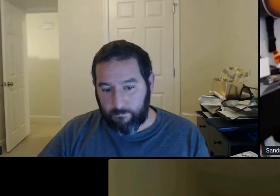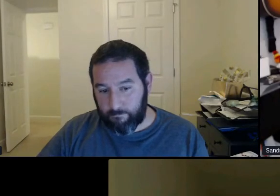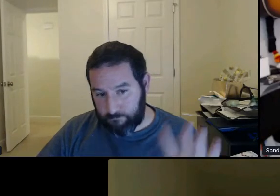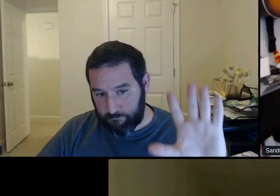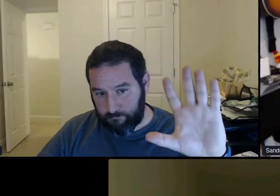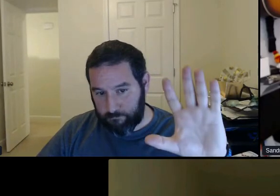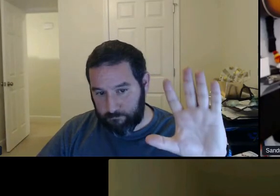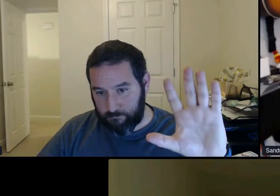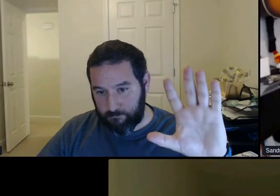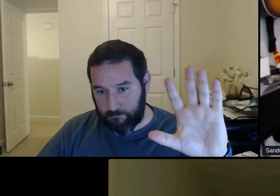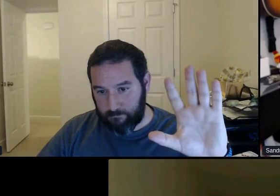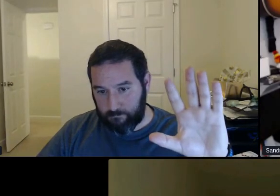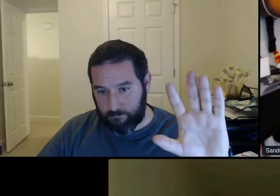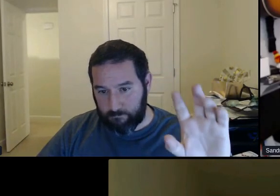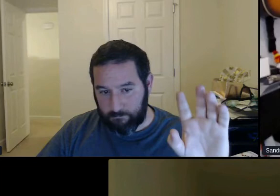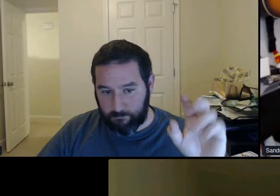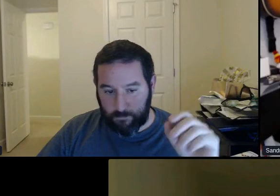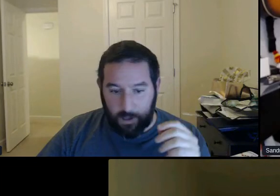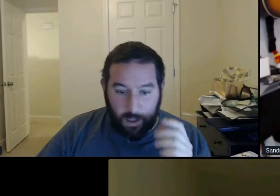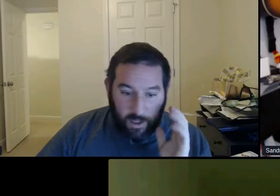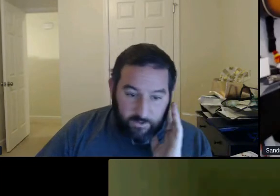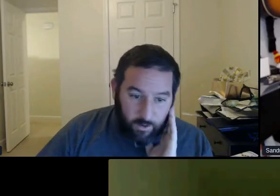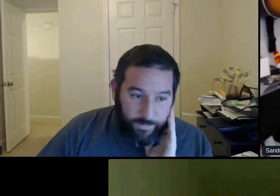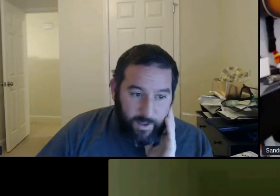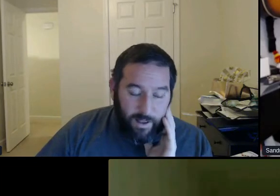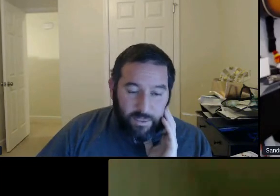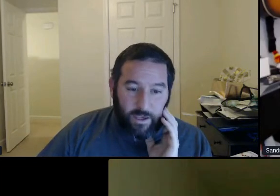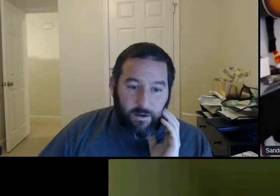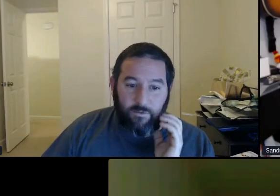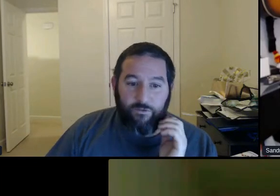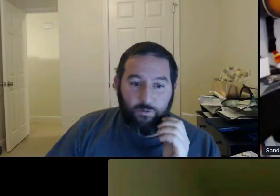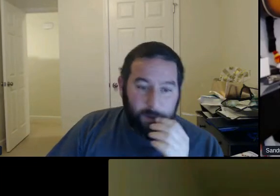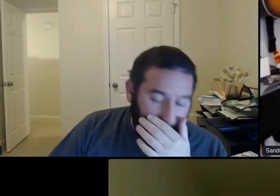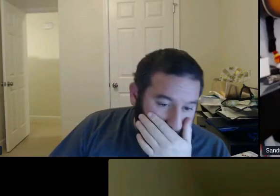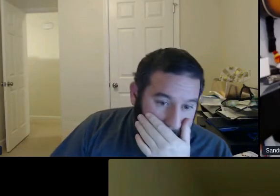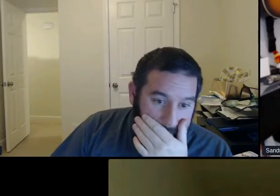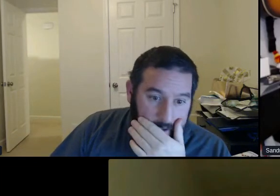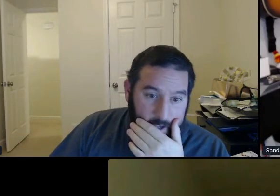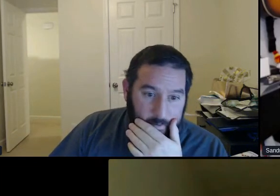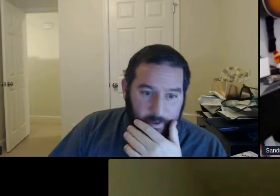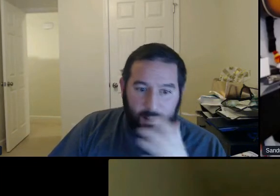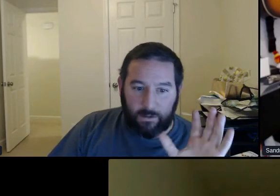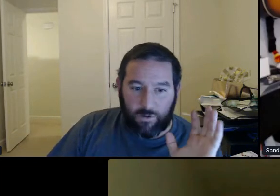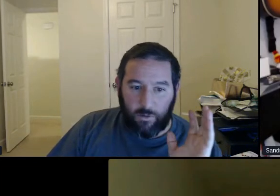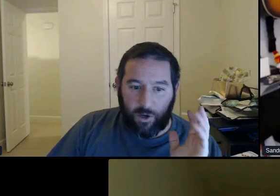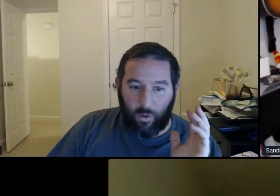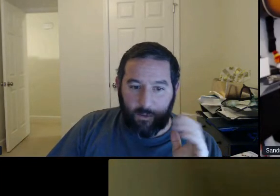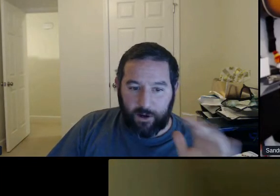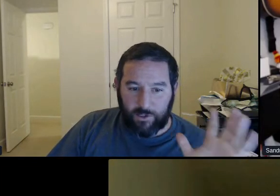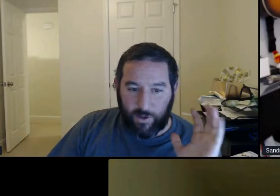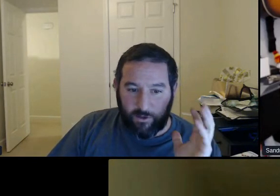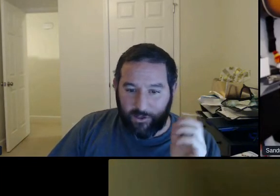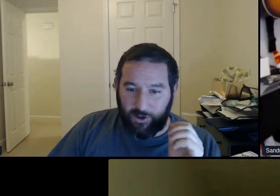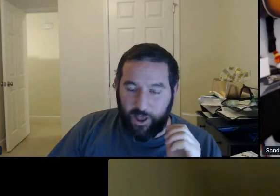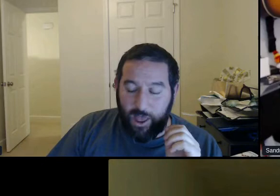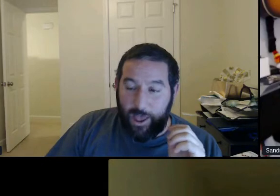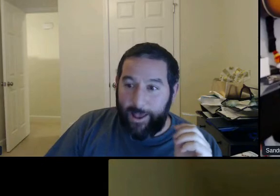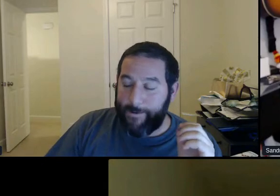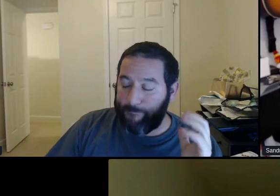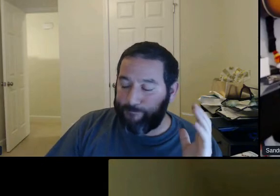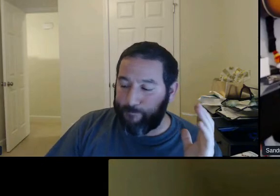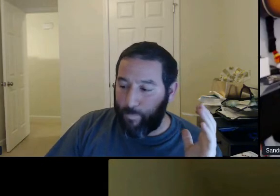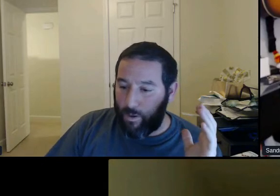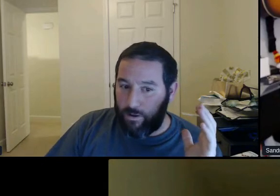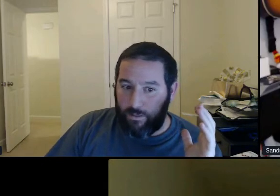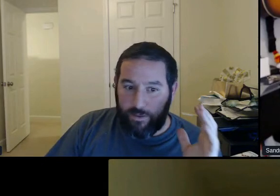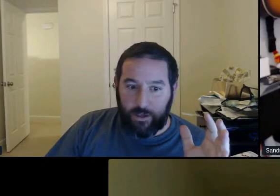go ahead. Go ahead, Shahid. So I think for me, and I'll try to be quick about it so others can talk. thinking